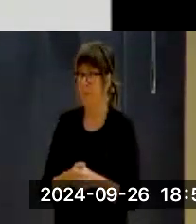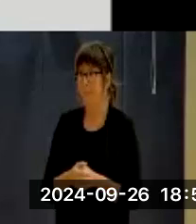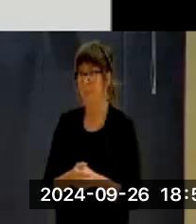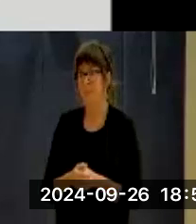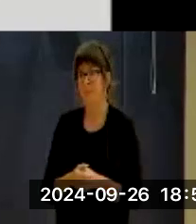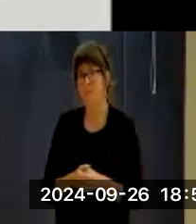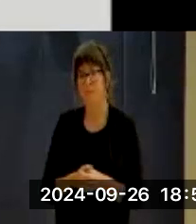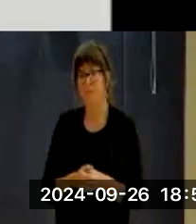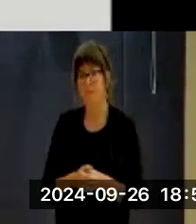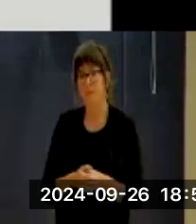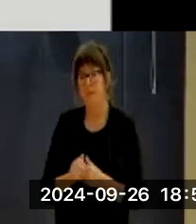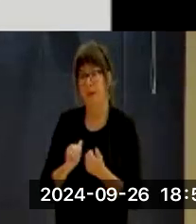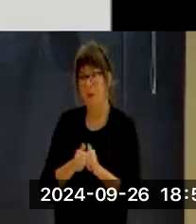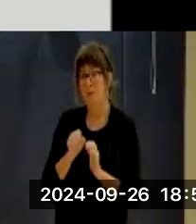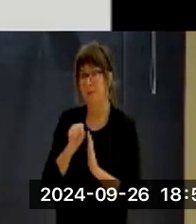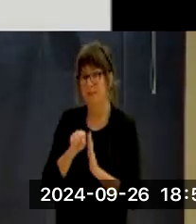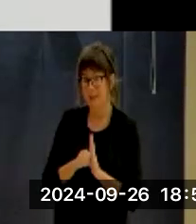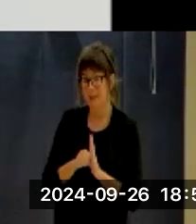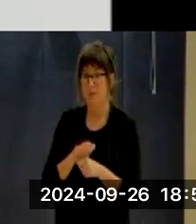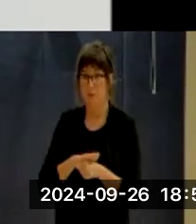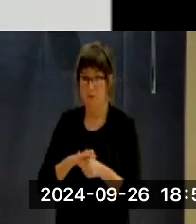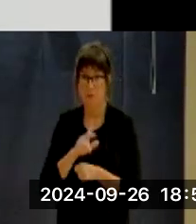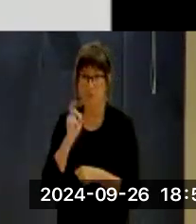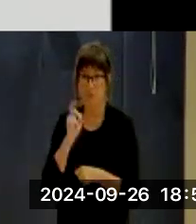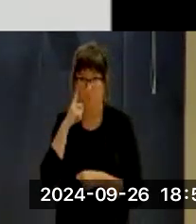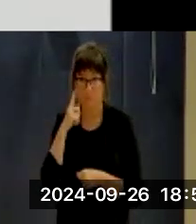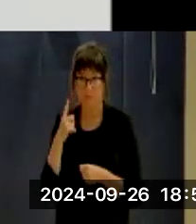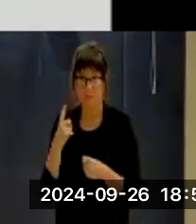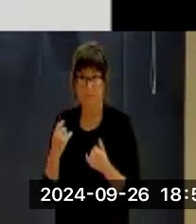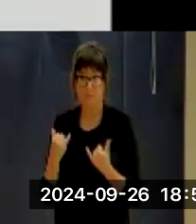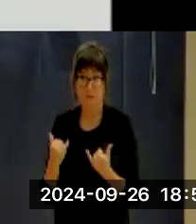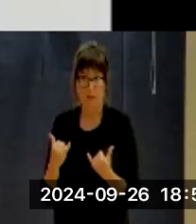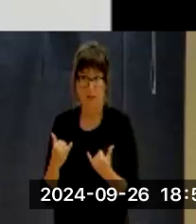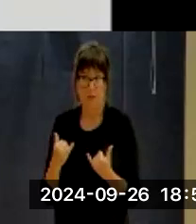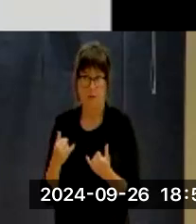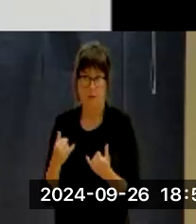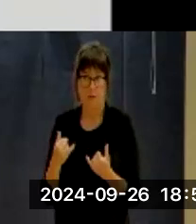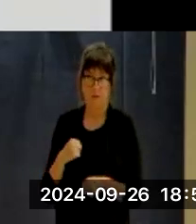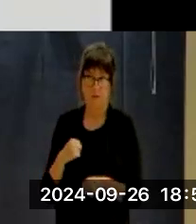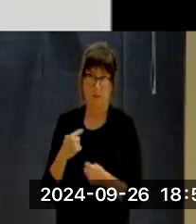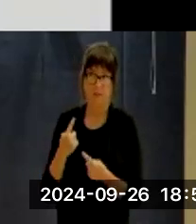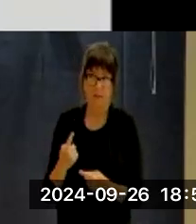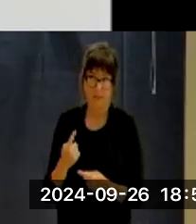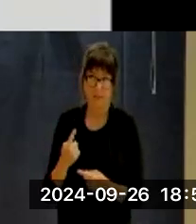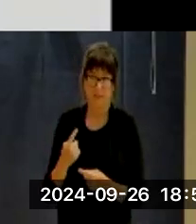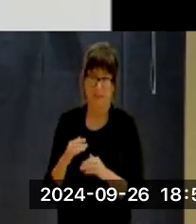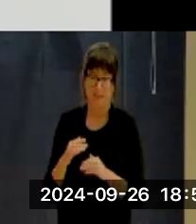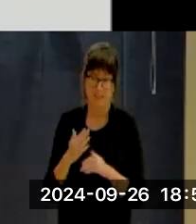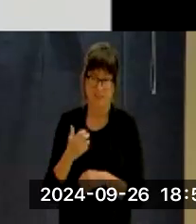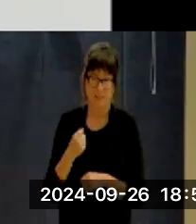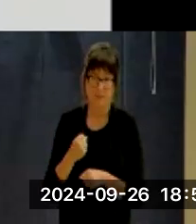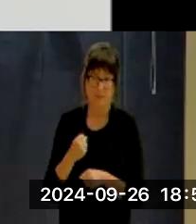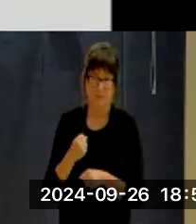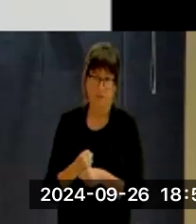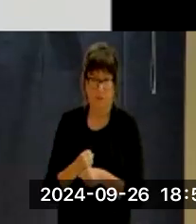the state and how local governments right now and over the last, I'd say, at least 5 years, we